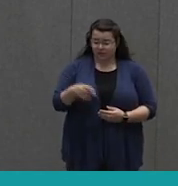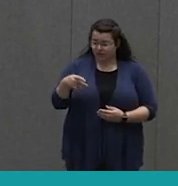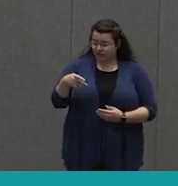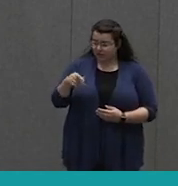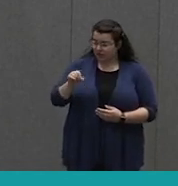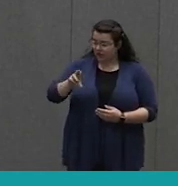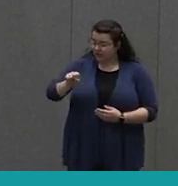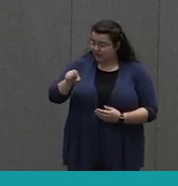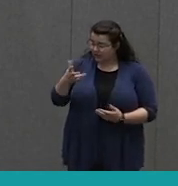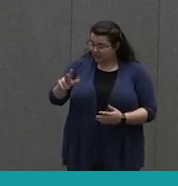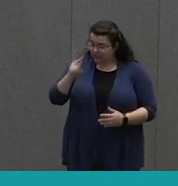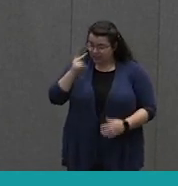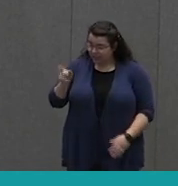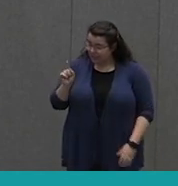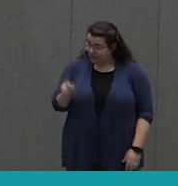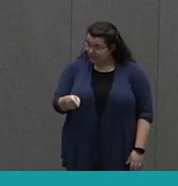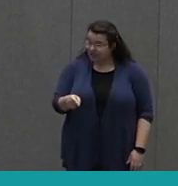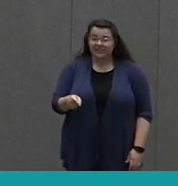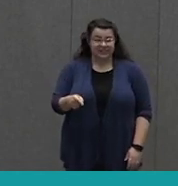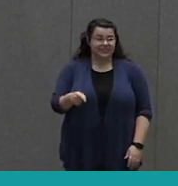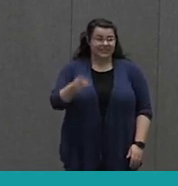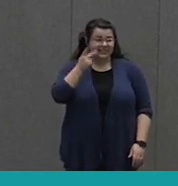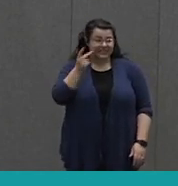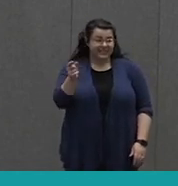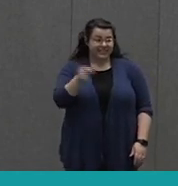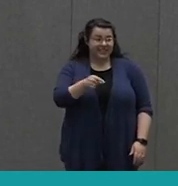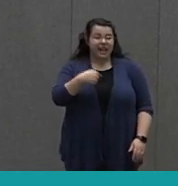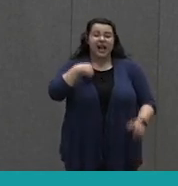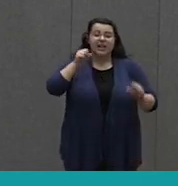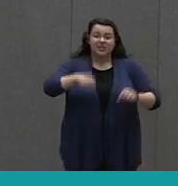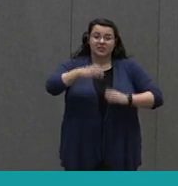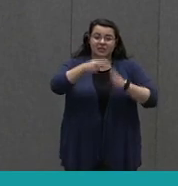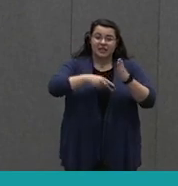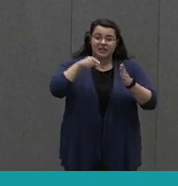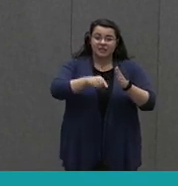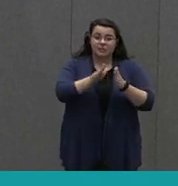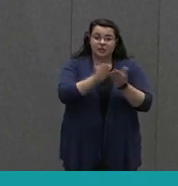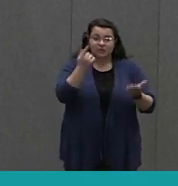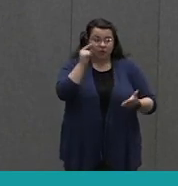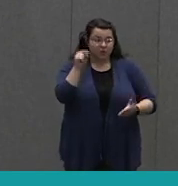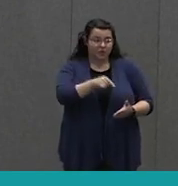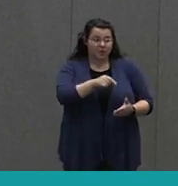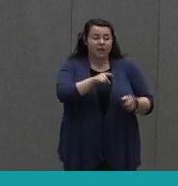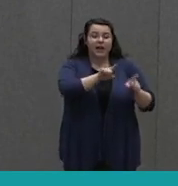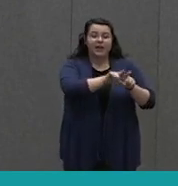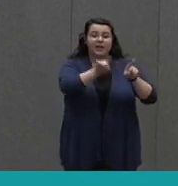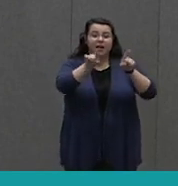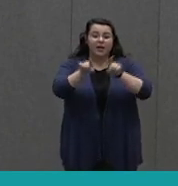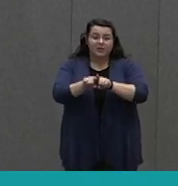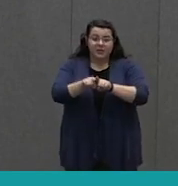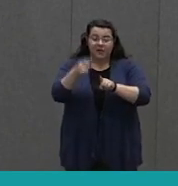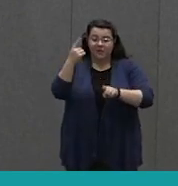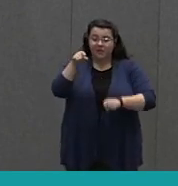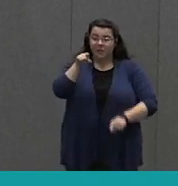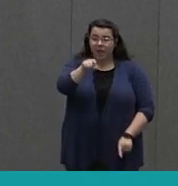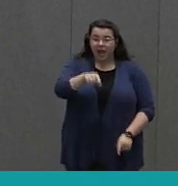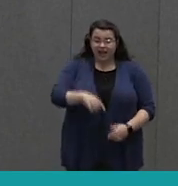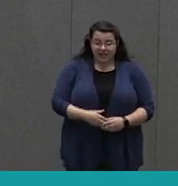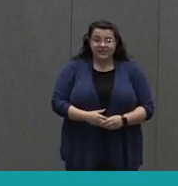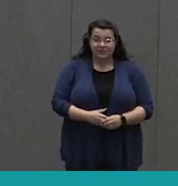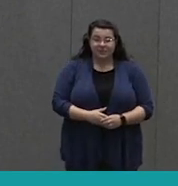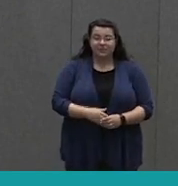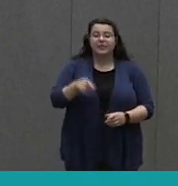see that? Look at that. I could read this book for you and also for Paz. He